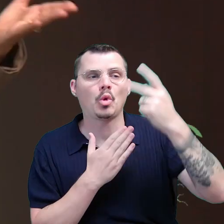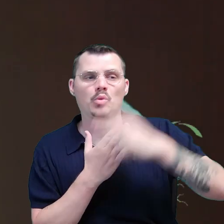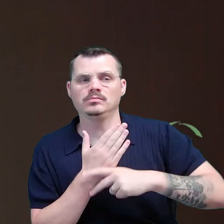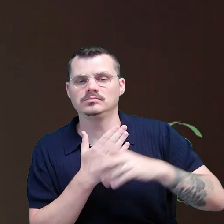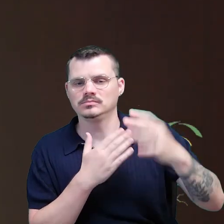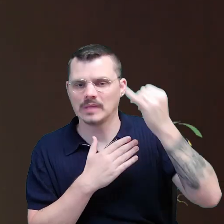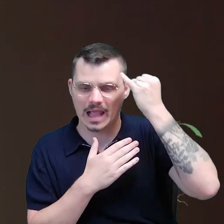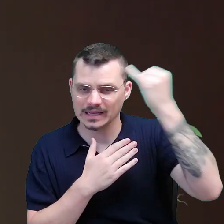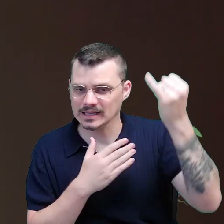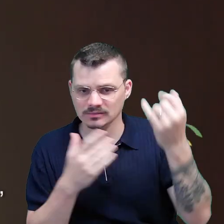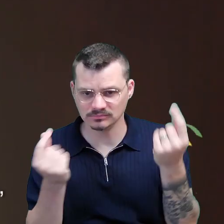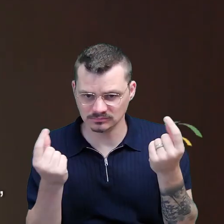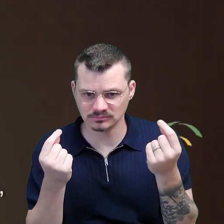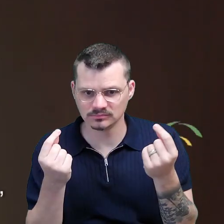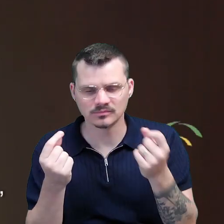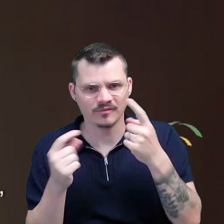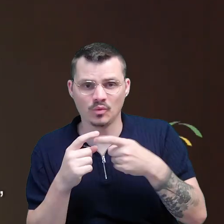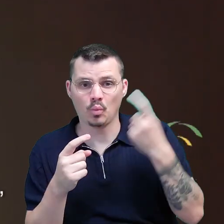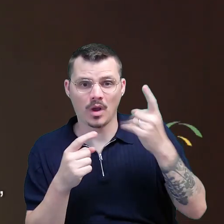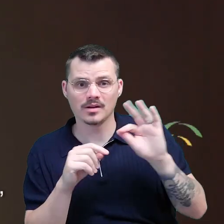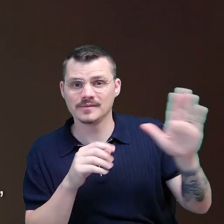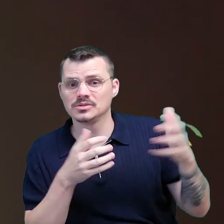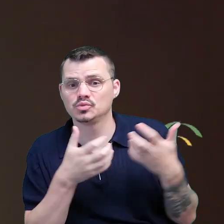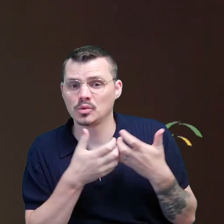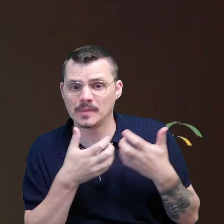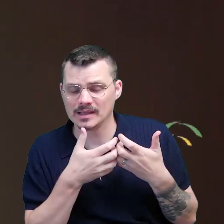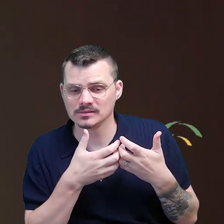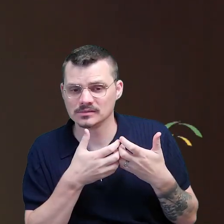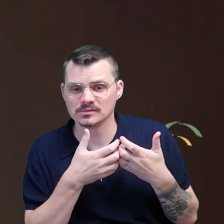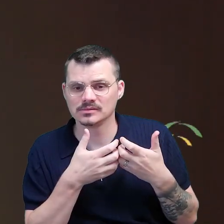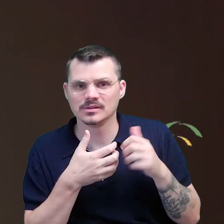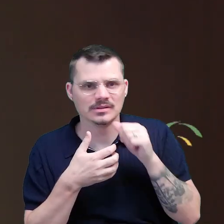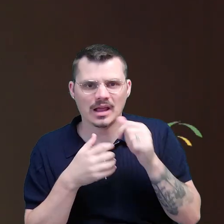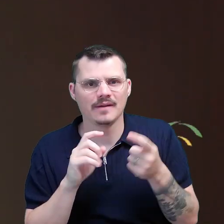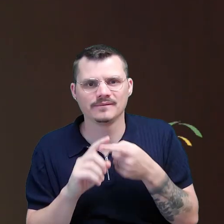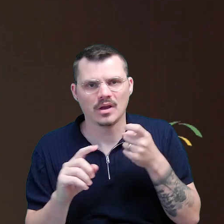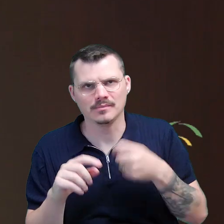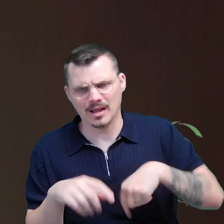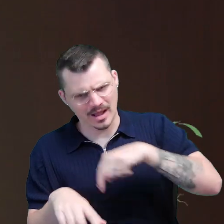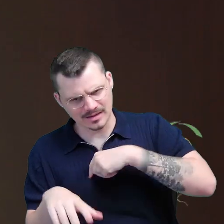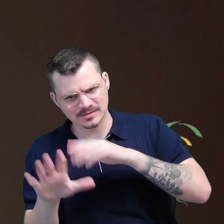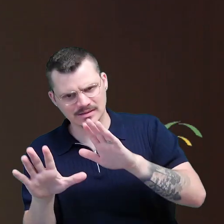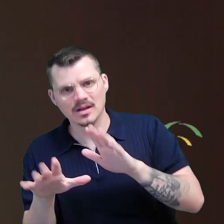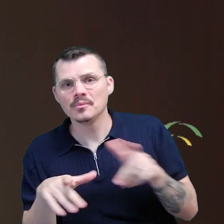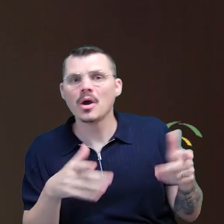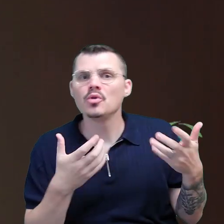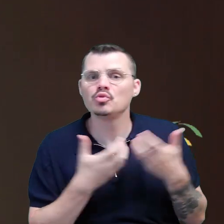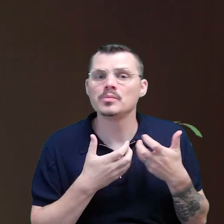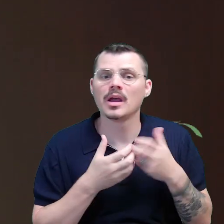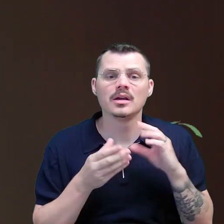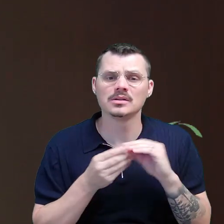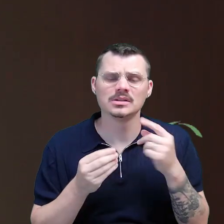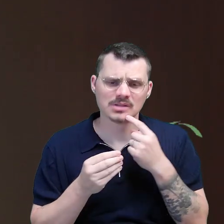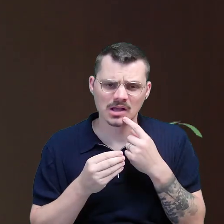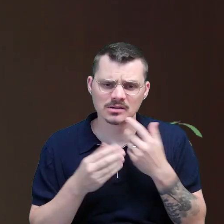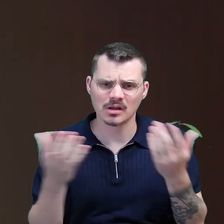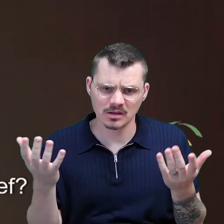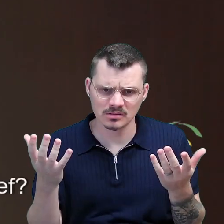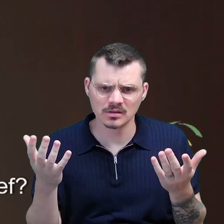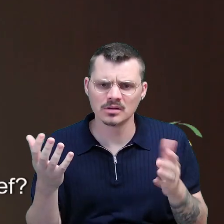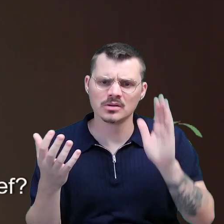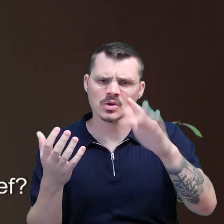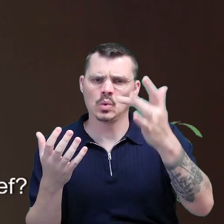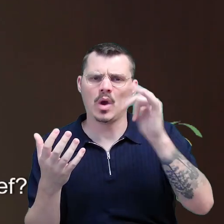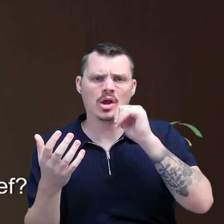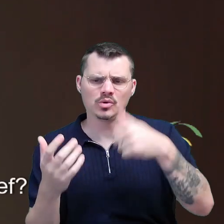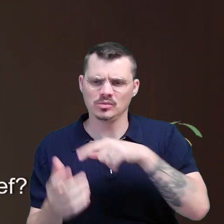programmatic idea, which was from one of his housemates, not from, of course, us, was, well,